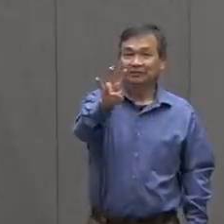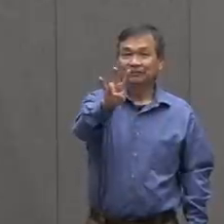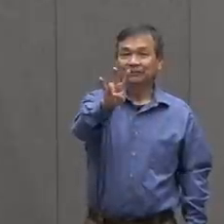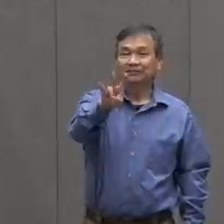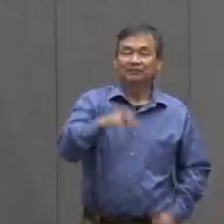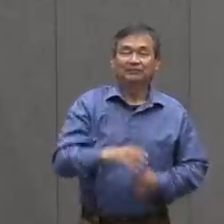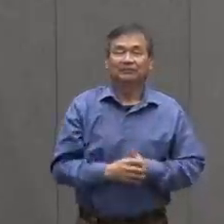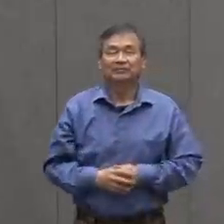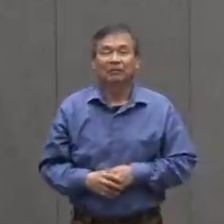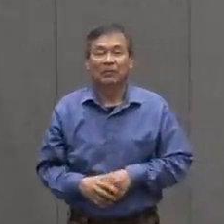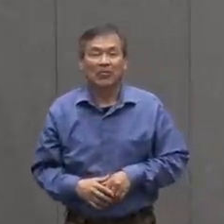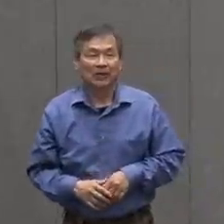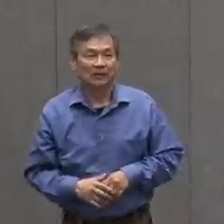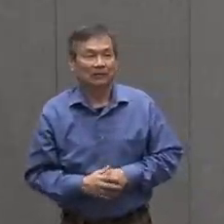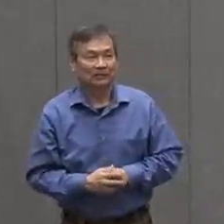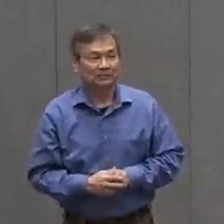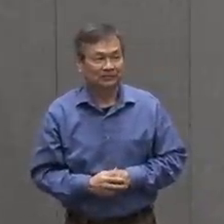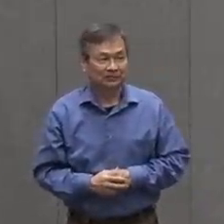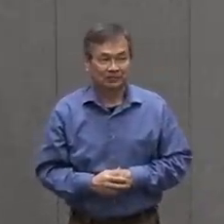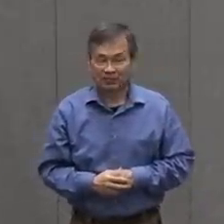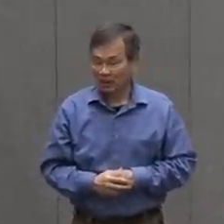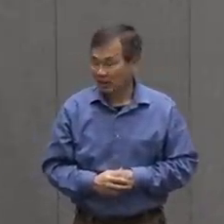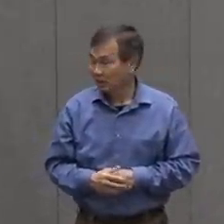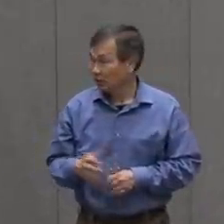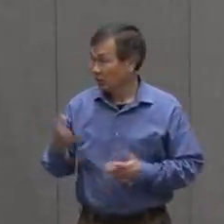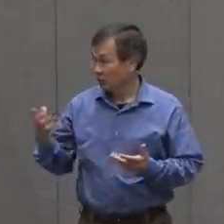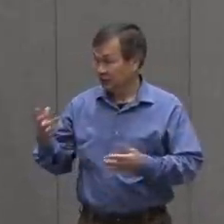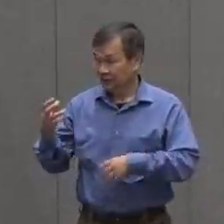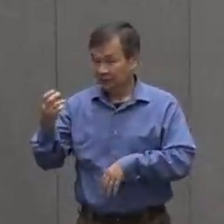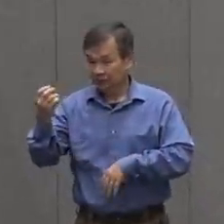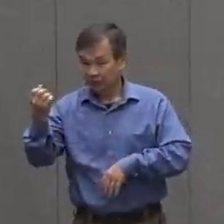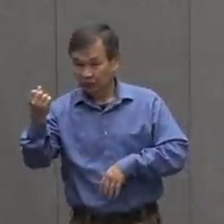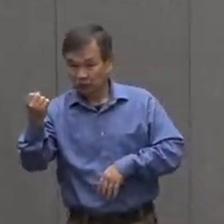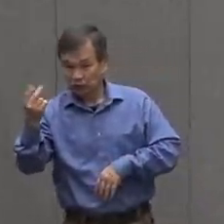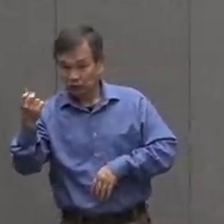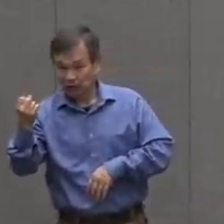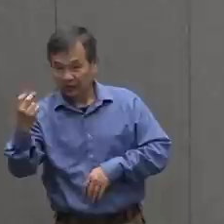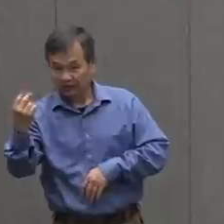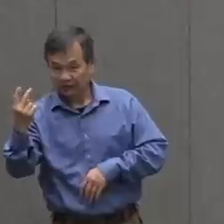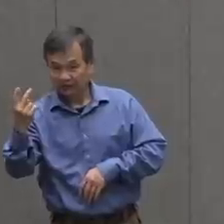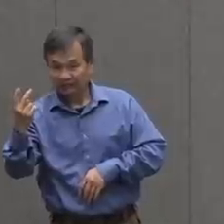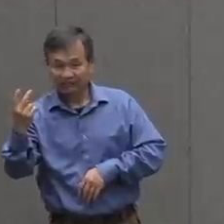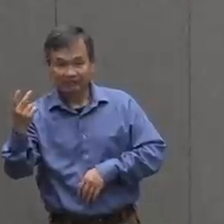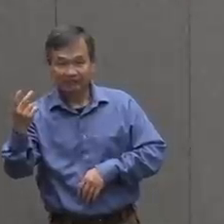7. So when I have 12 stickers